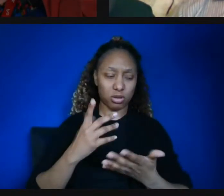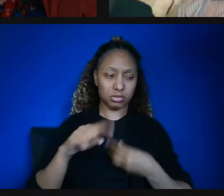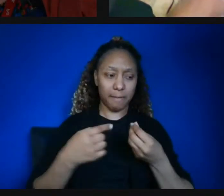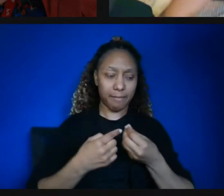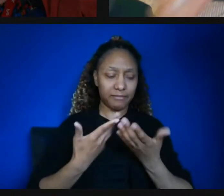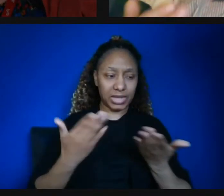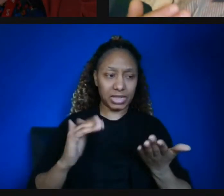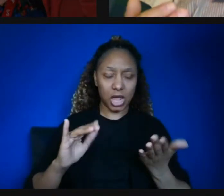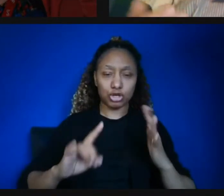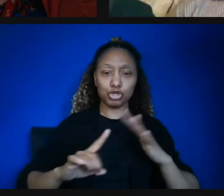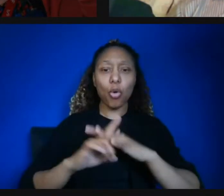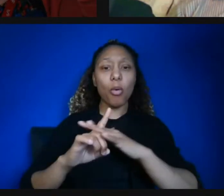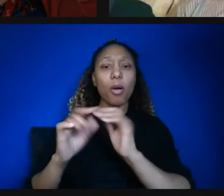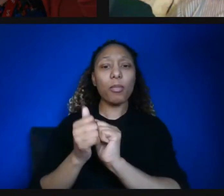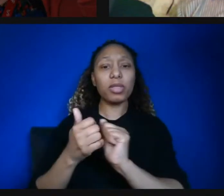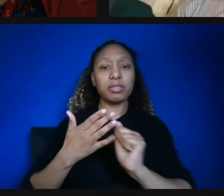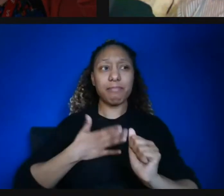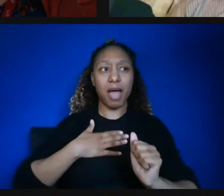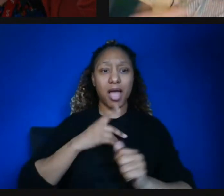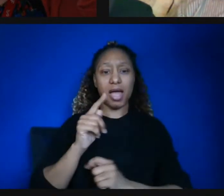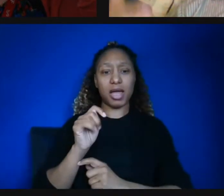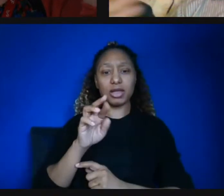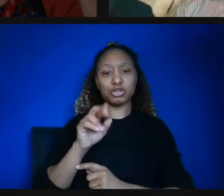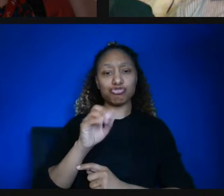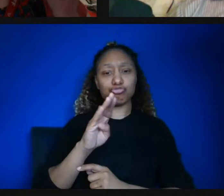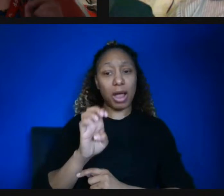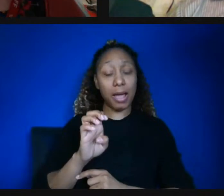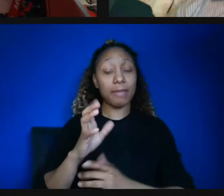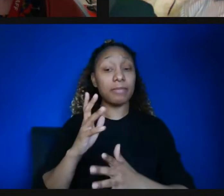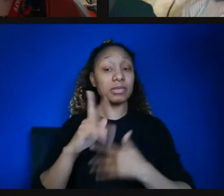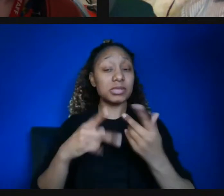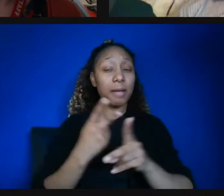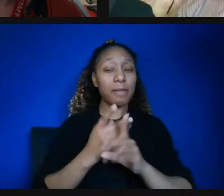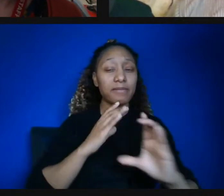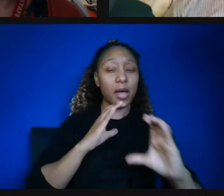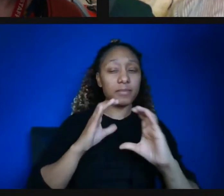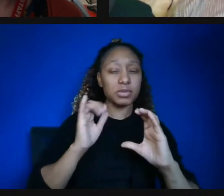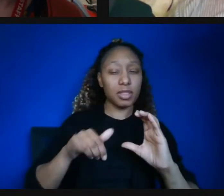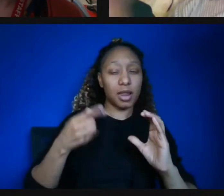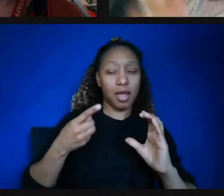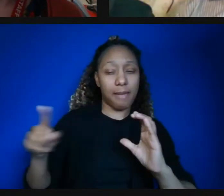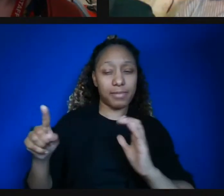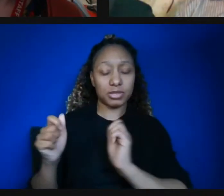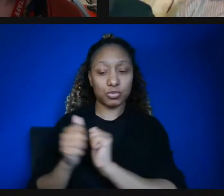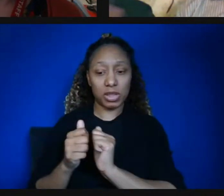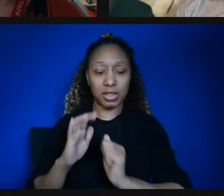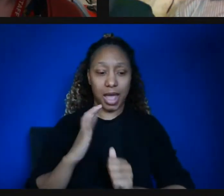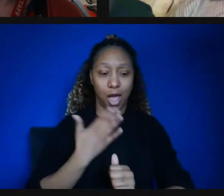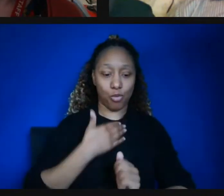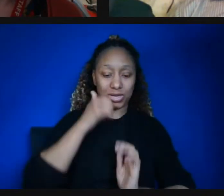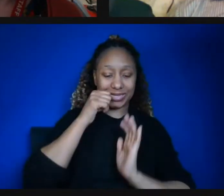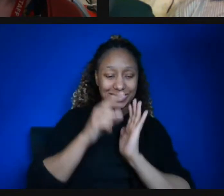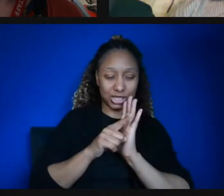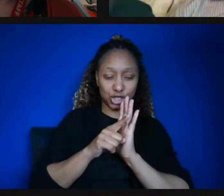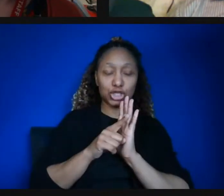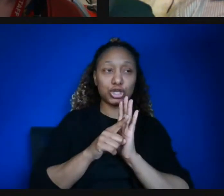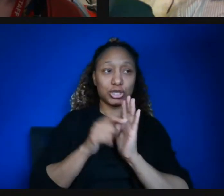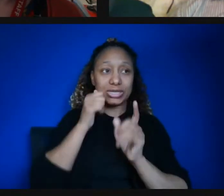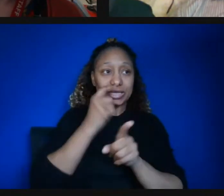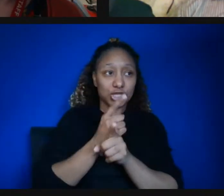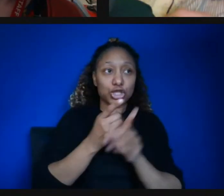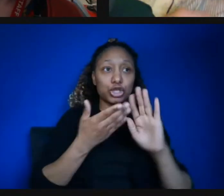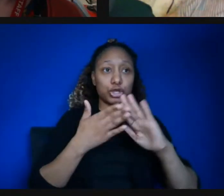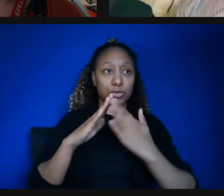conversations with my tribe? What are kind of the things that come up in conversation with our sister community, the Mayaisuwàk Band of